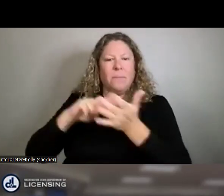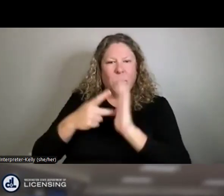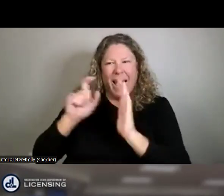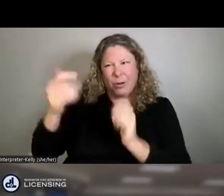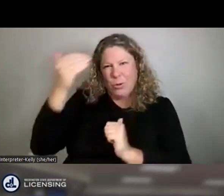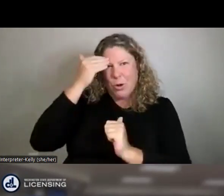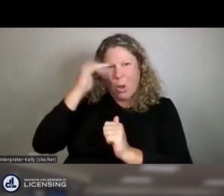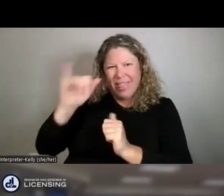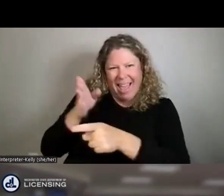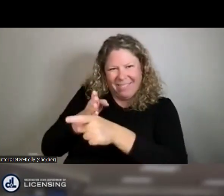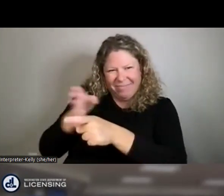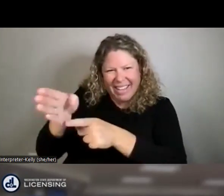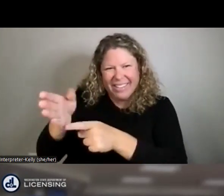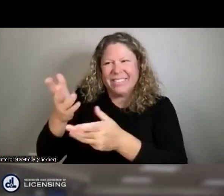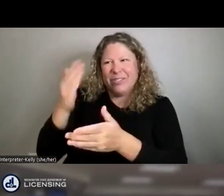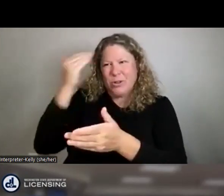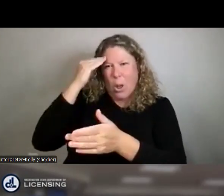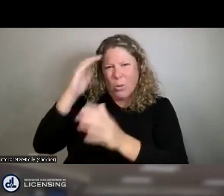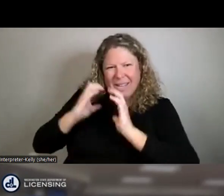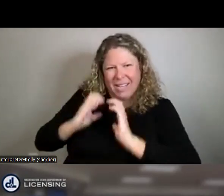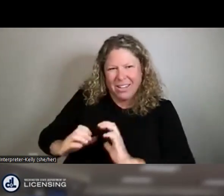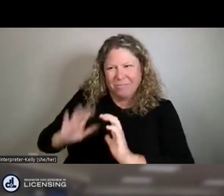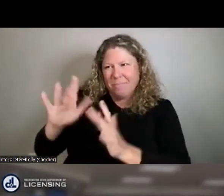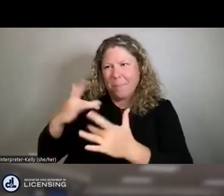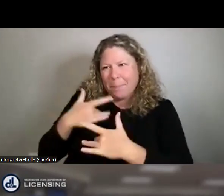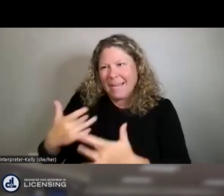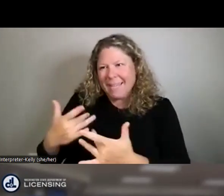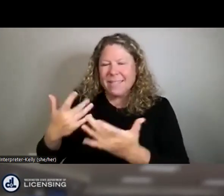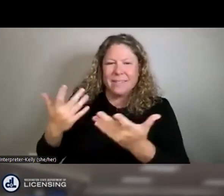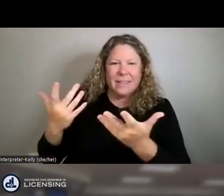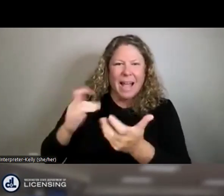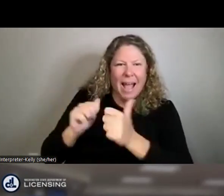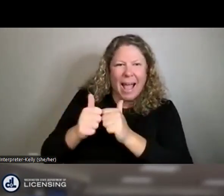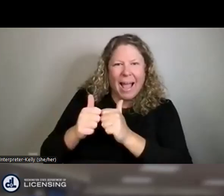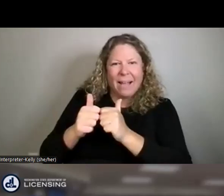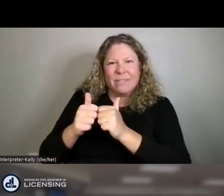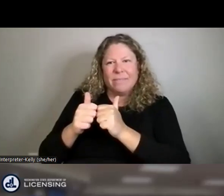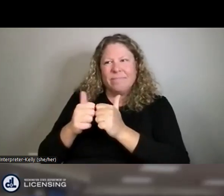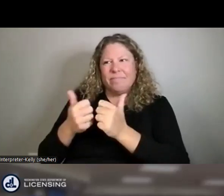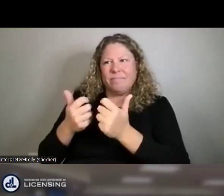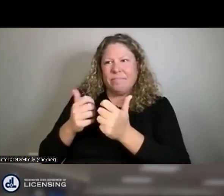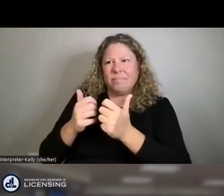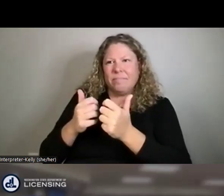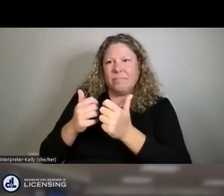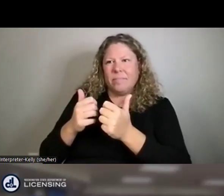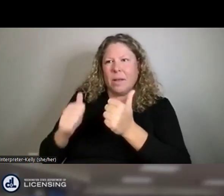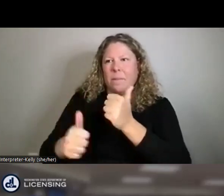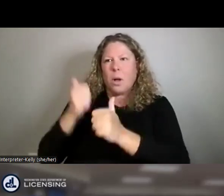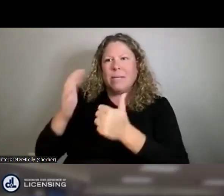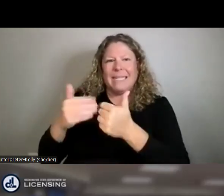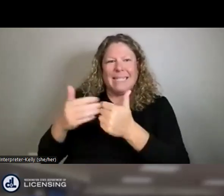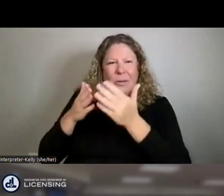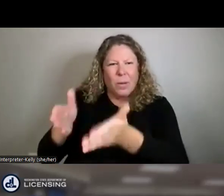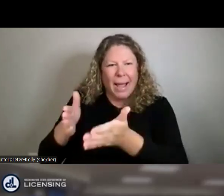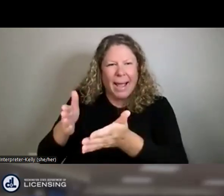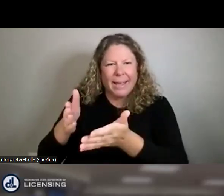the industry, knowing the customers that you're working with and how they creating the easiest way for them to give